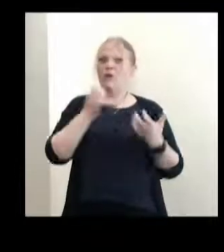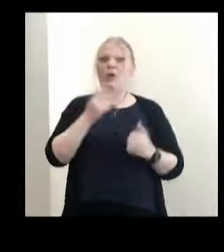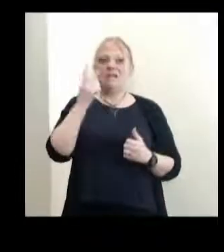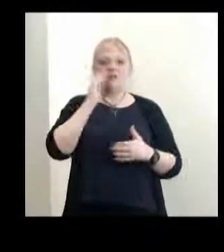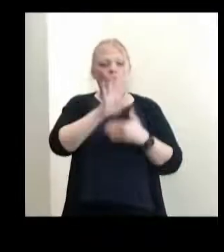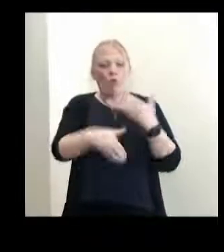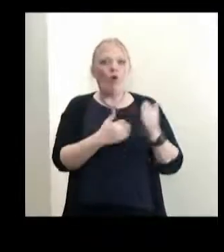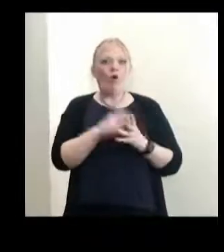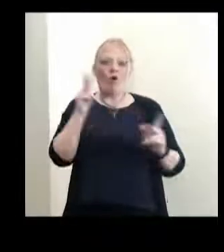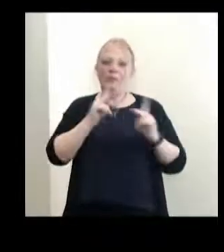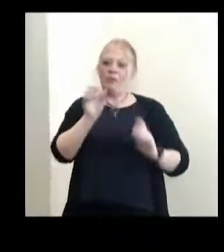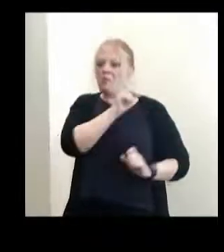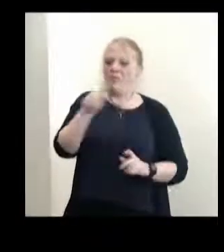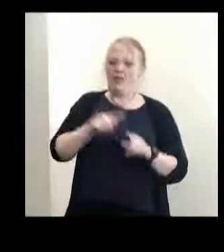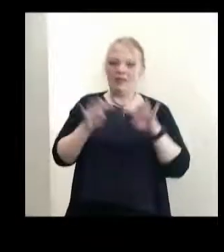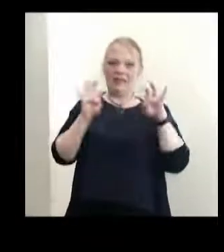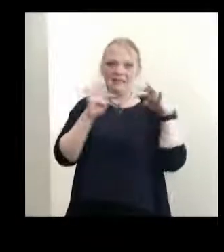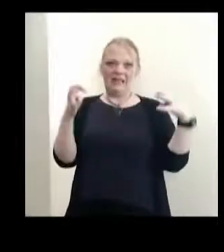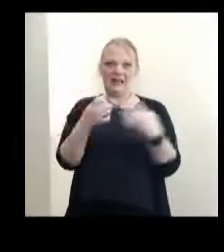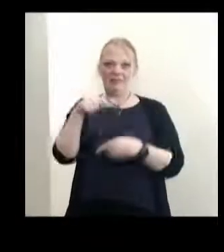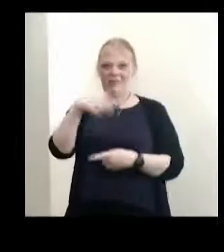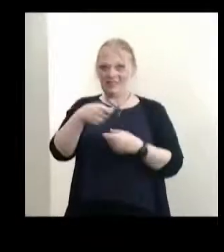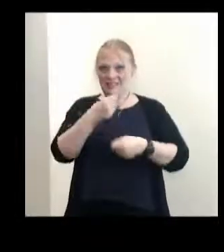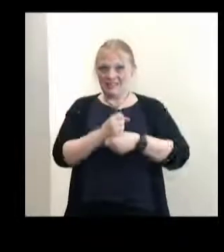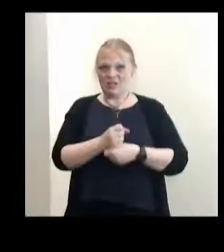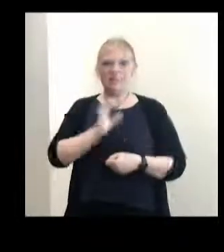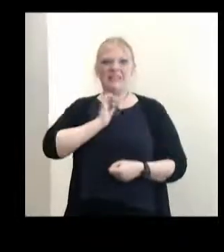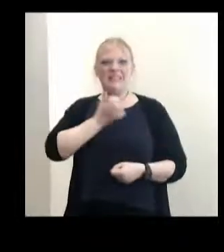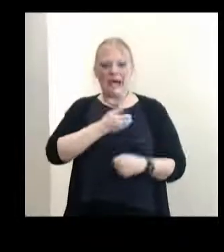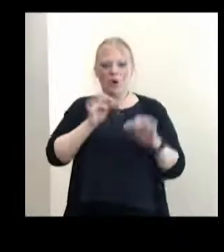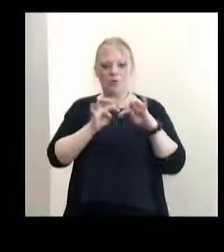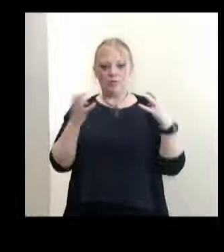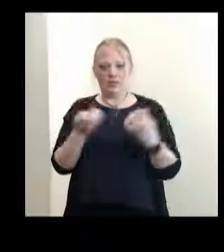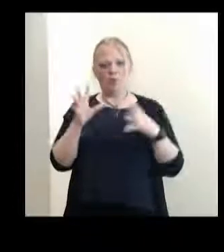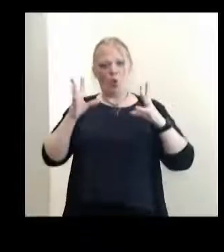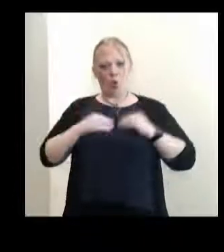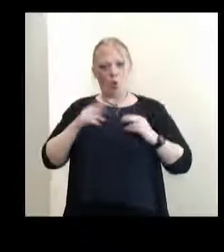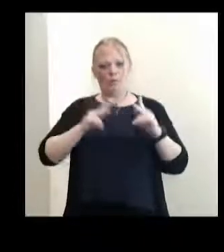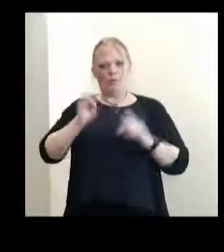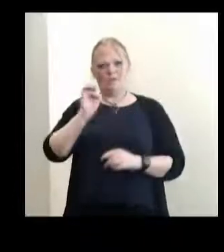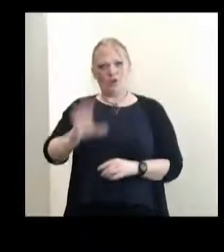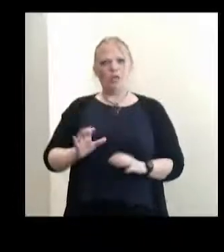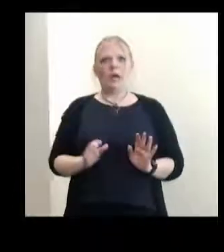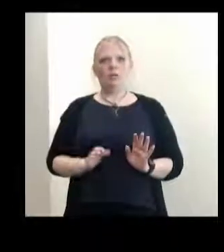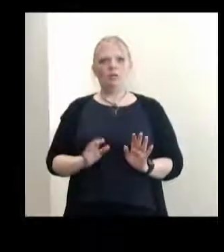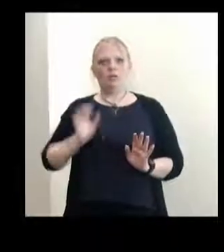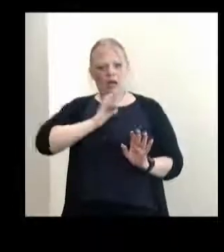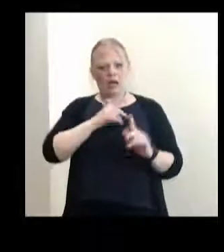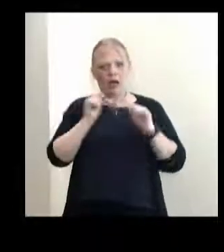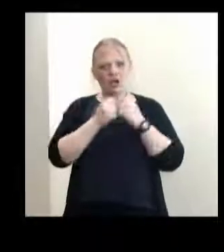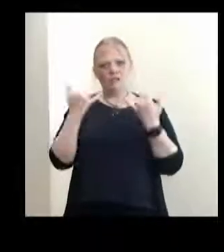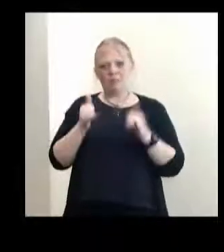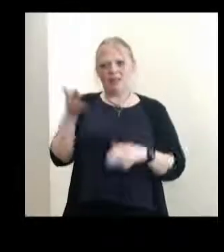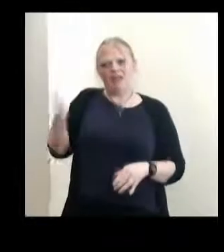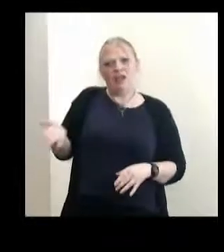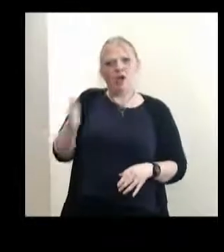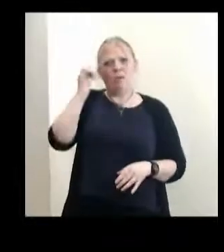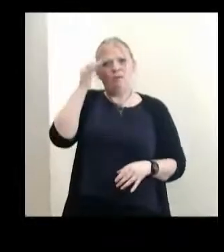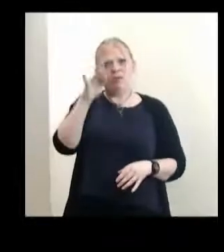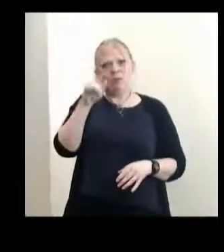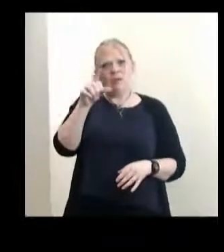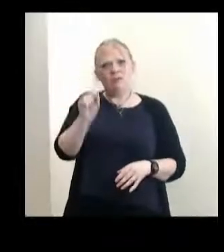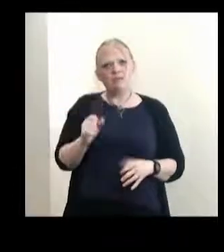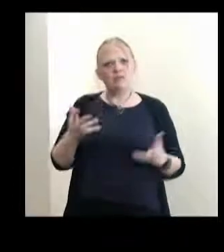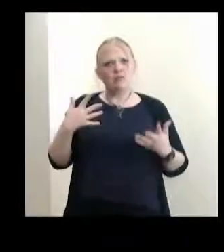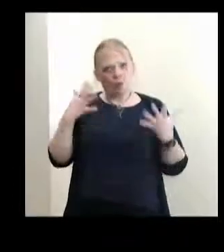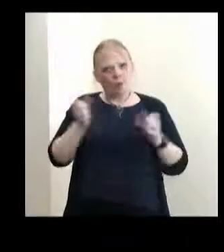our fans back in the stadium this year. It's our stadium. It's owned by the people of Erie County. Our team plays there, the Buffalo Bills, and